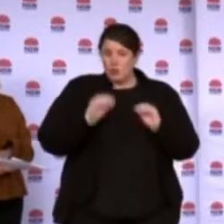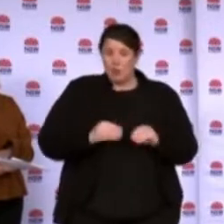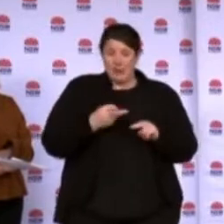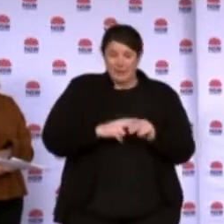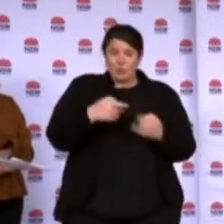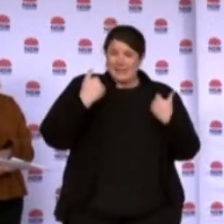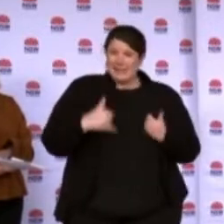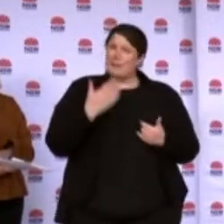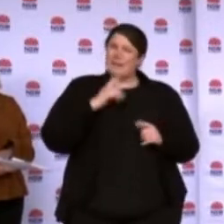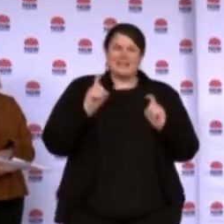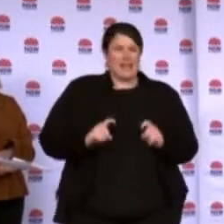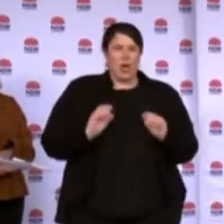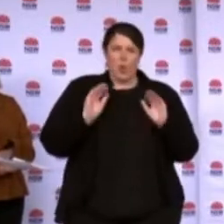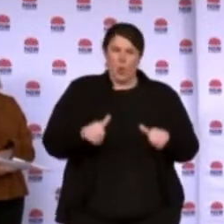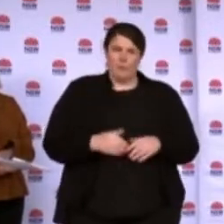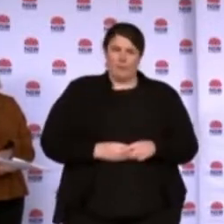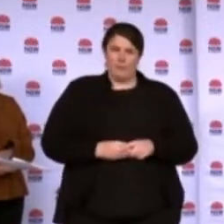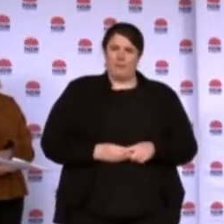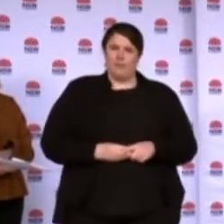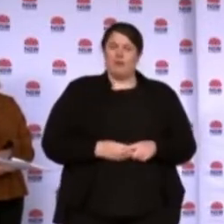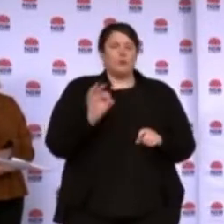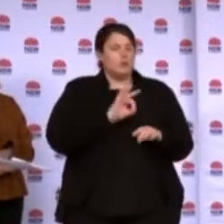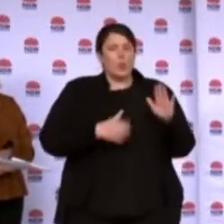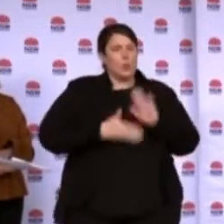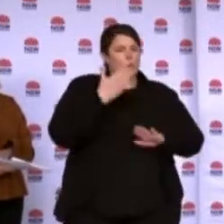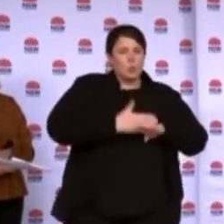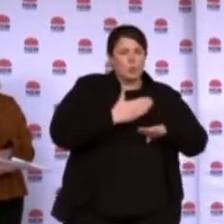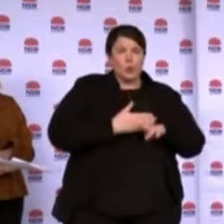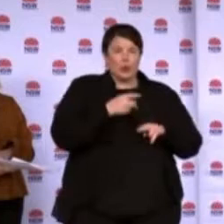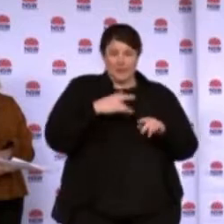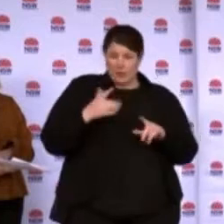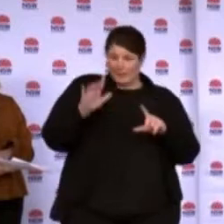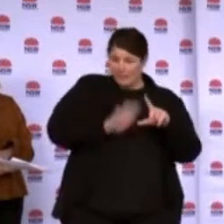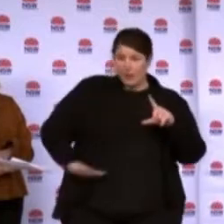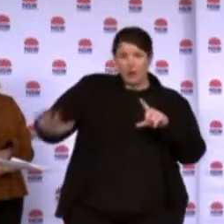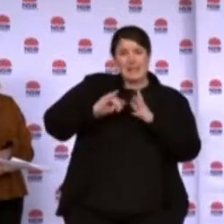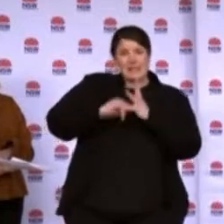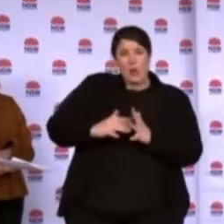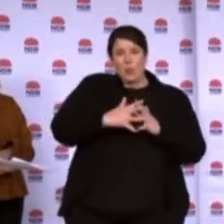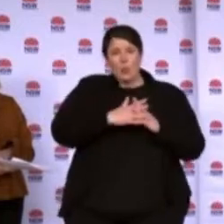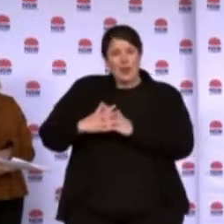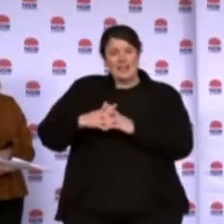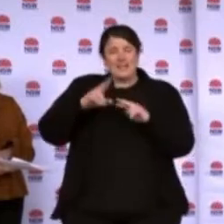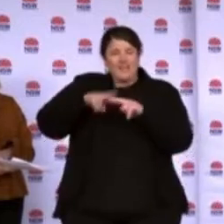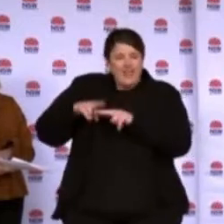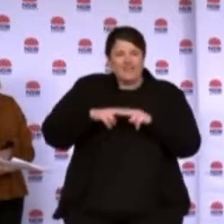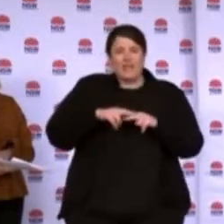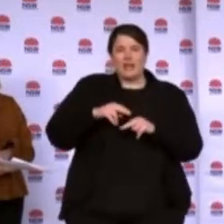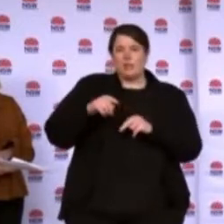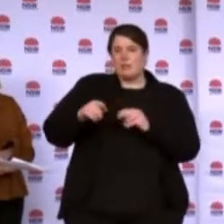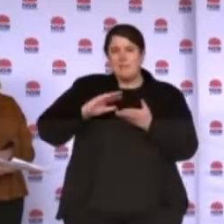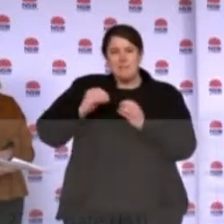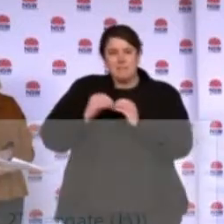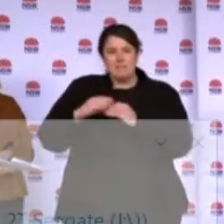home if you have symptoms, and do not go to workplace, especially if you come from those local government areas that I've mentioned, if you